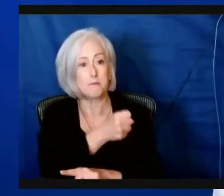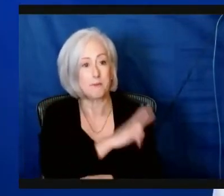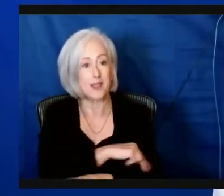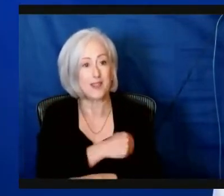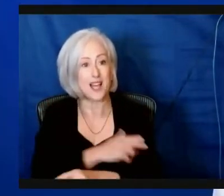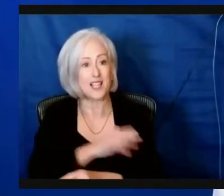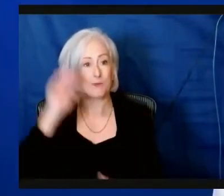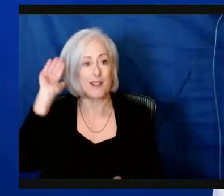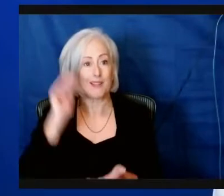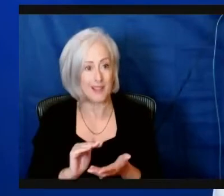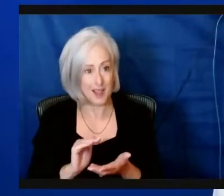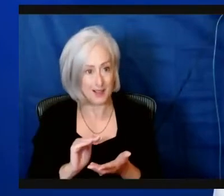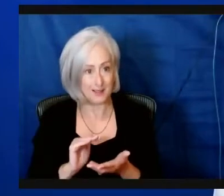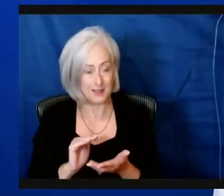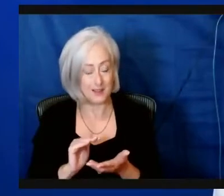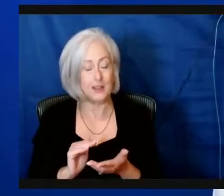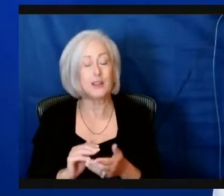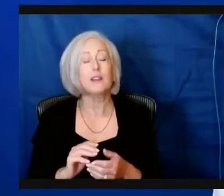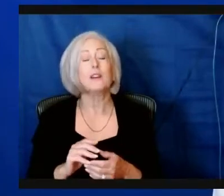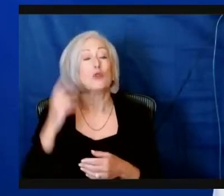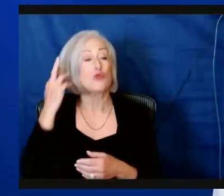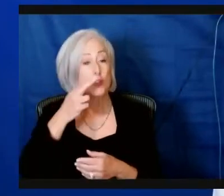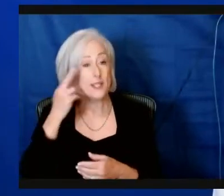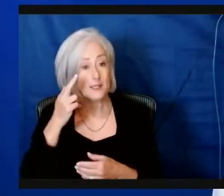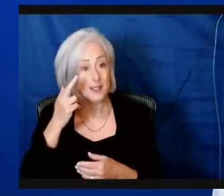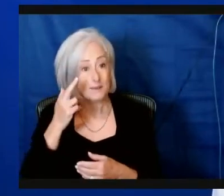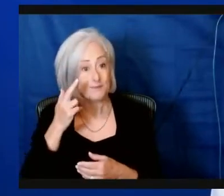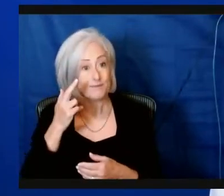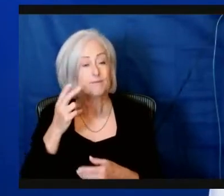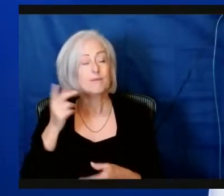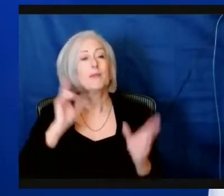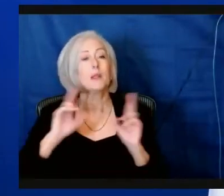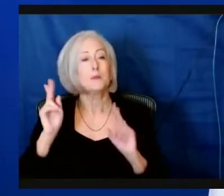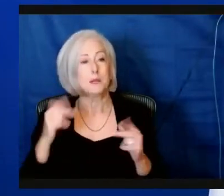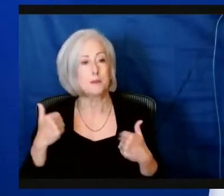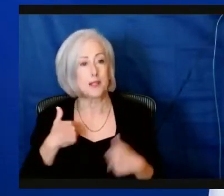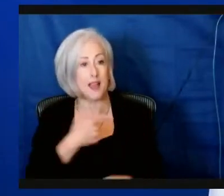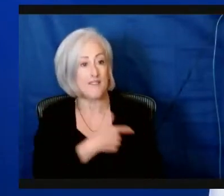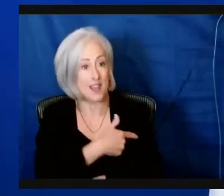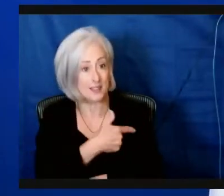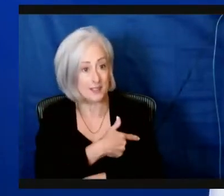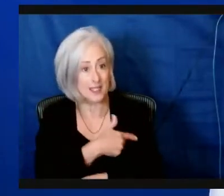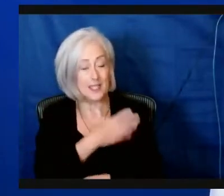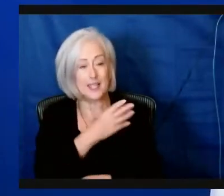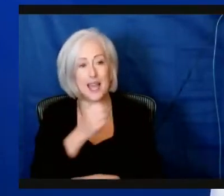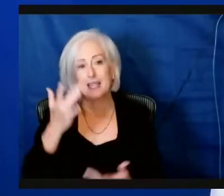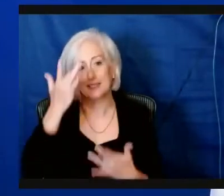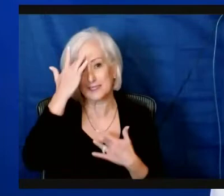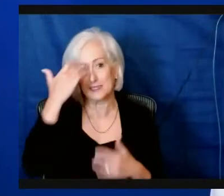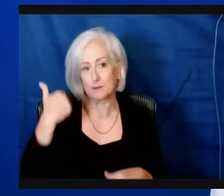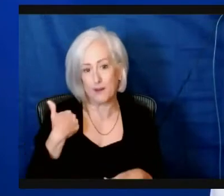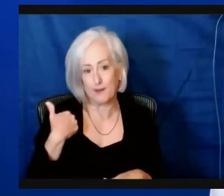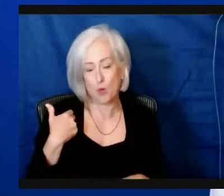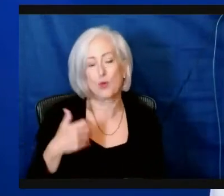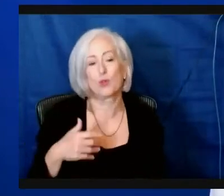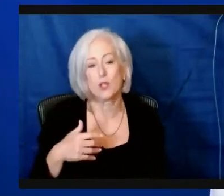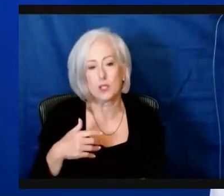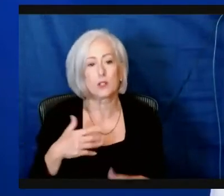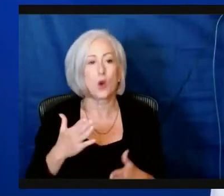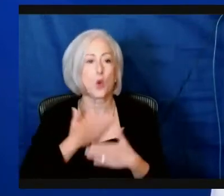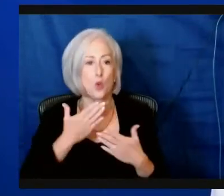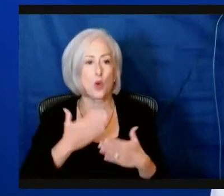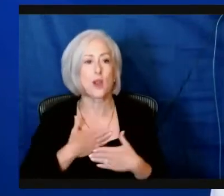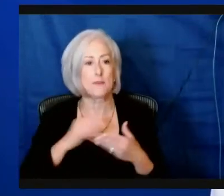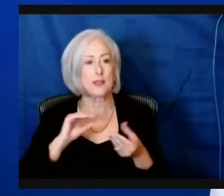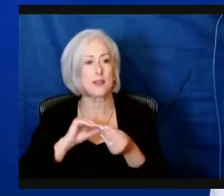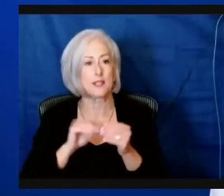and prior infection. And hopefully that will hold us for a while. Yeah. And we're very happy that the number of deaths have not skyrocketed as